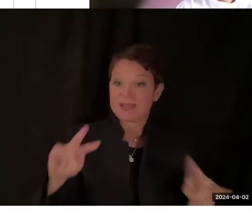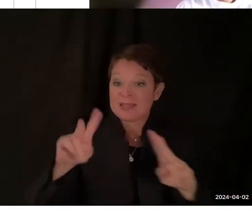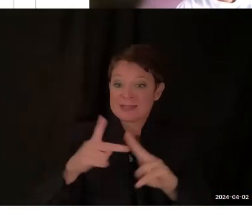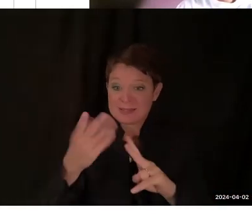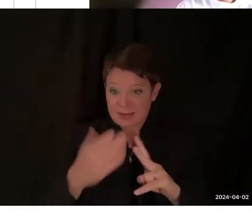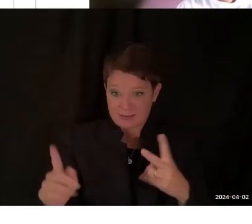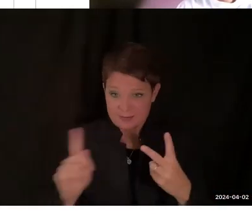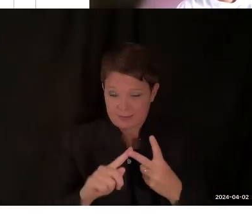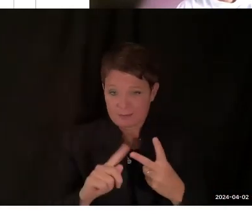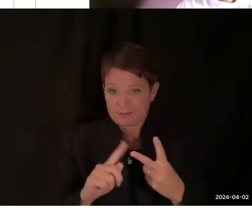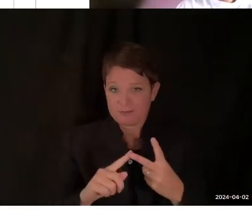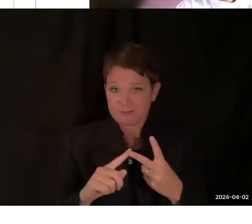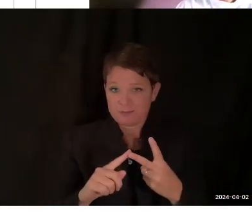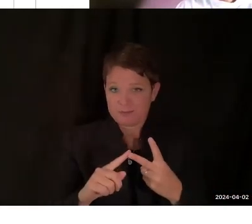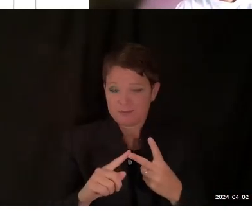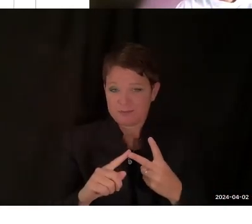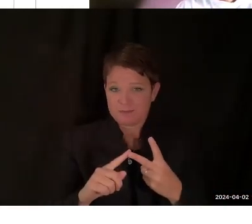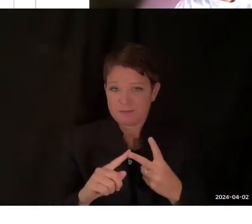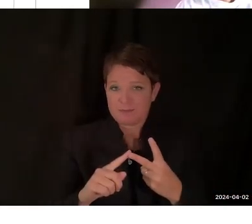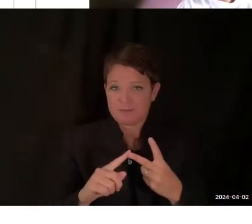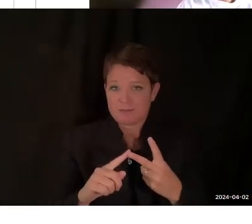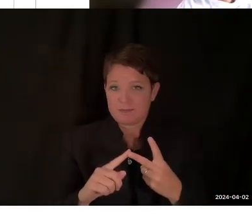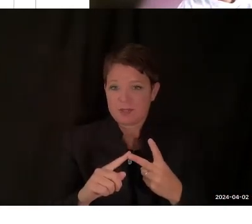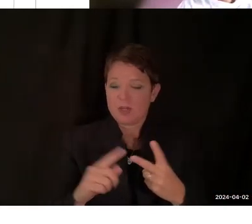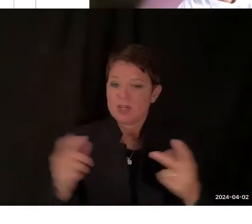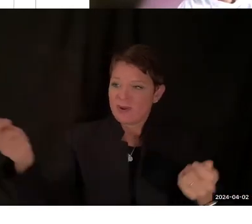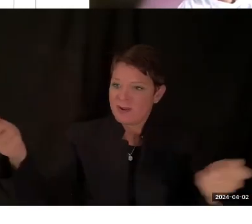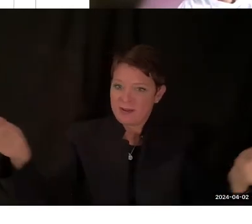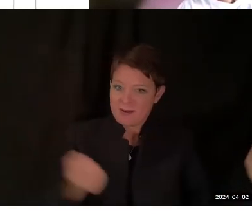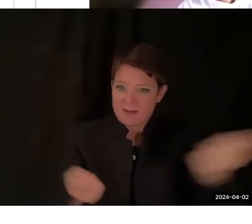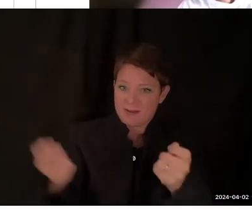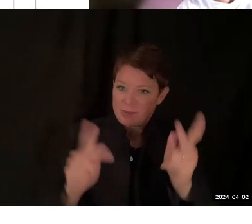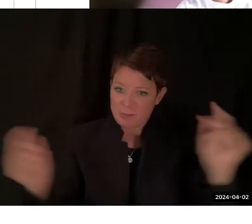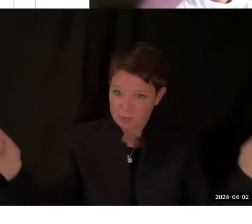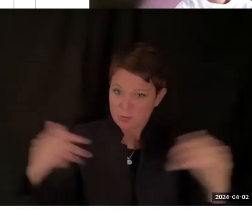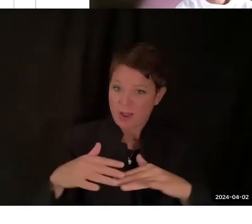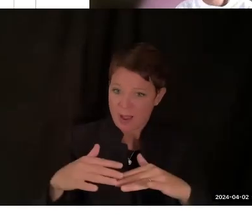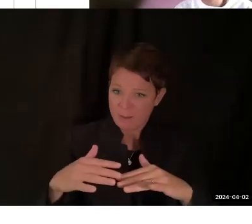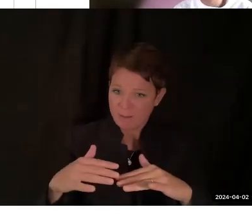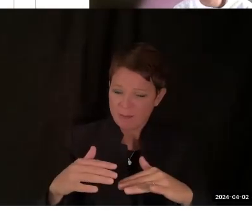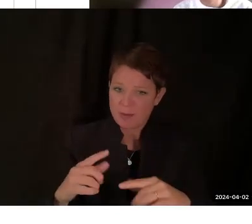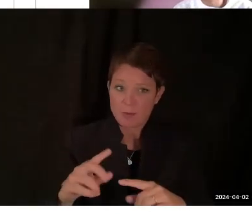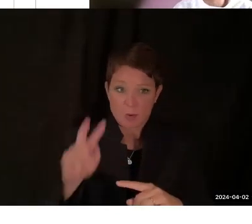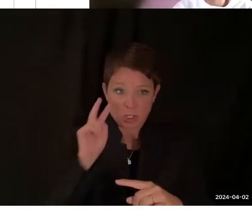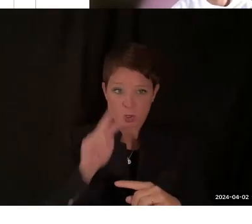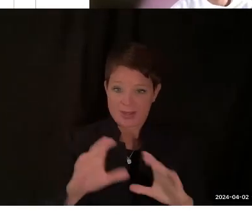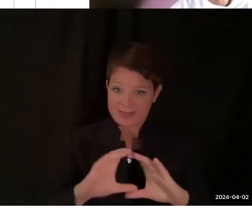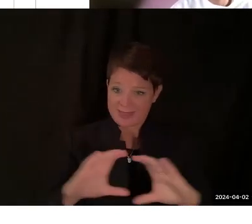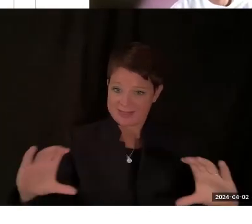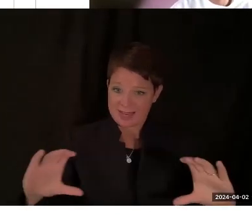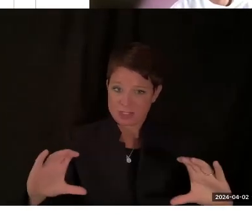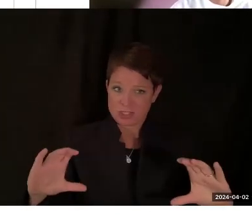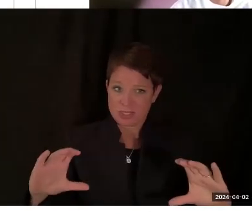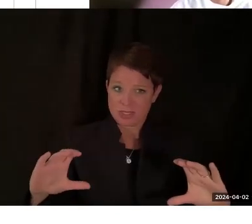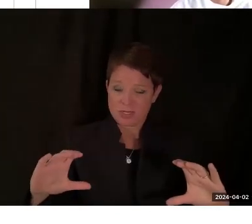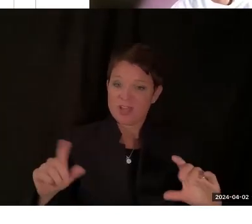is, you want to bring people in there. You look at this section, it's a really tall first floor. Why